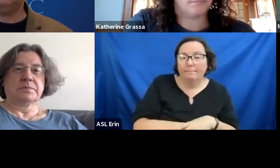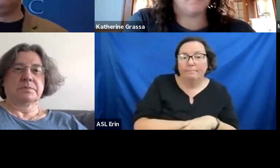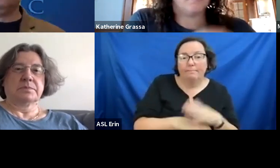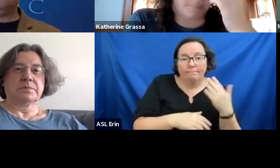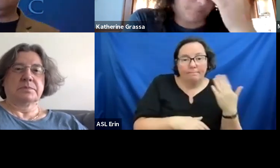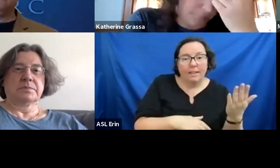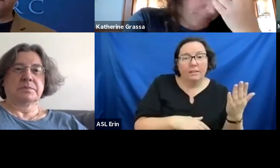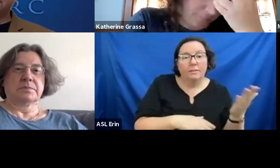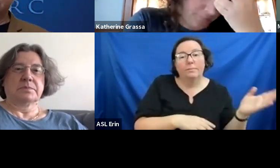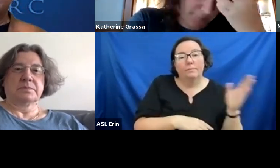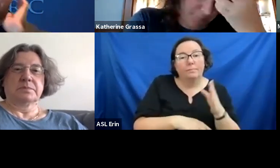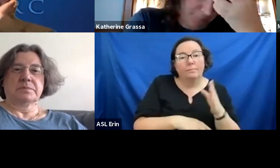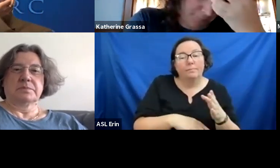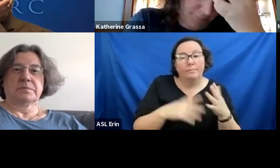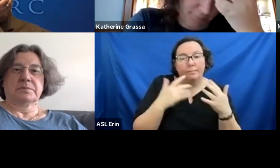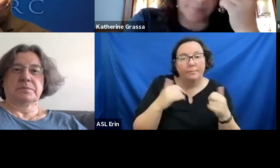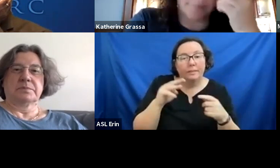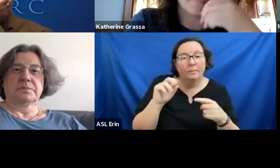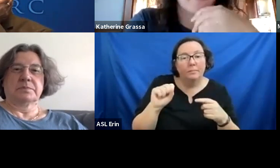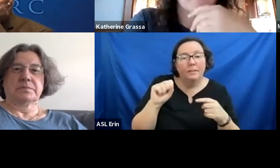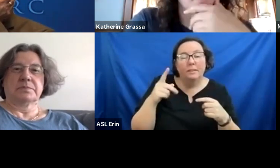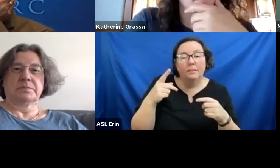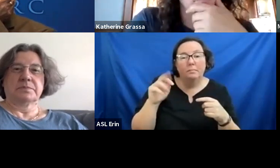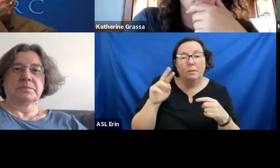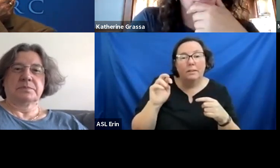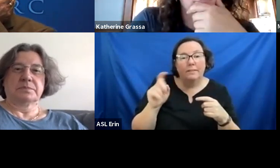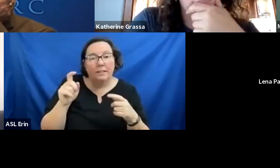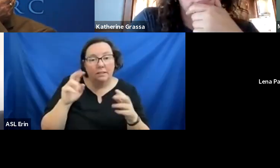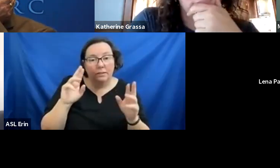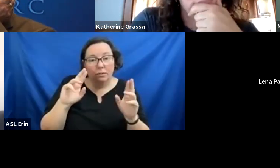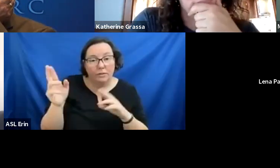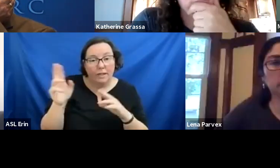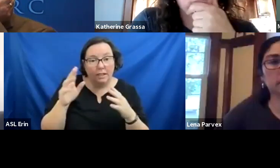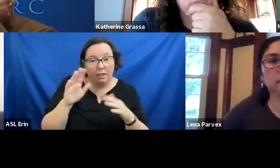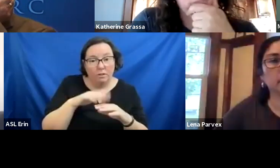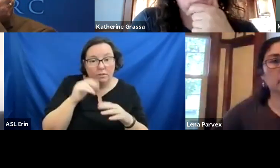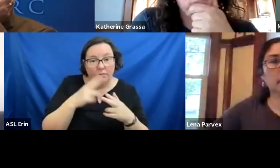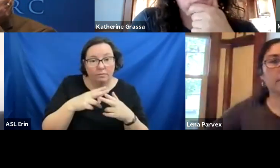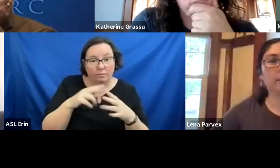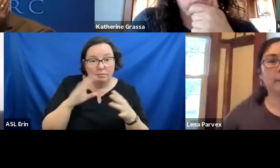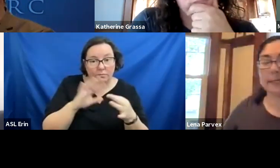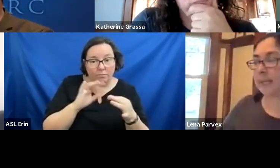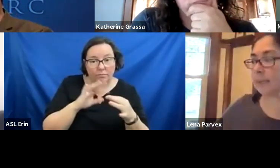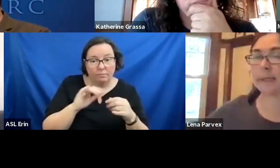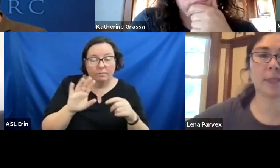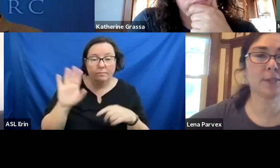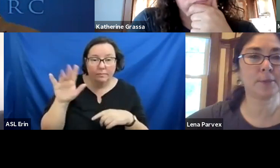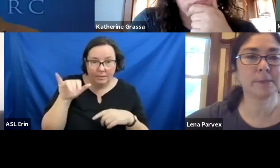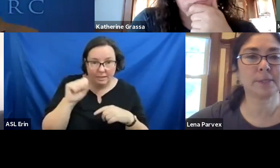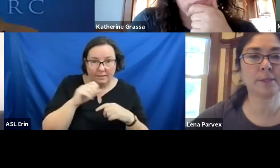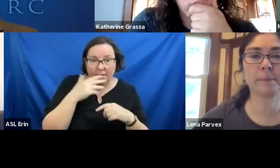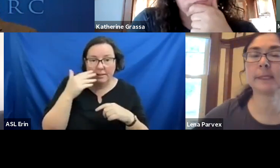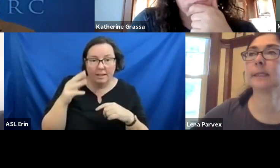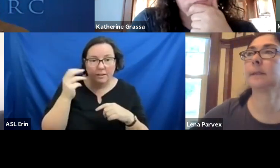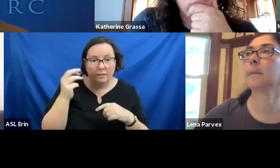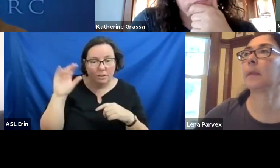Thank you. Ms. Parvek, are we ready to go into public comment? Yes, thank you,